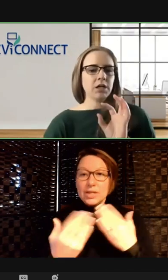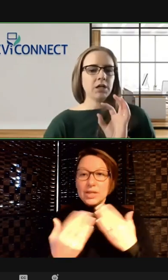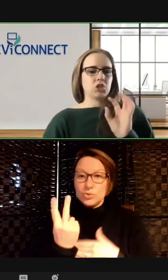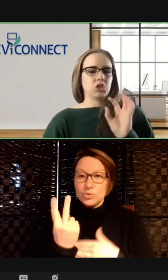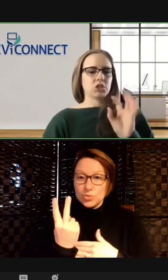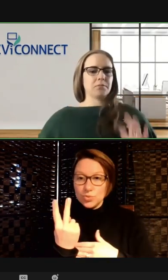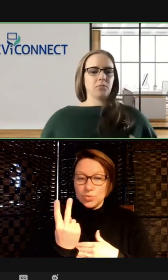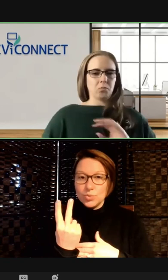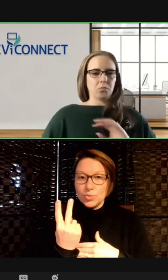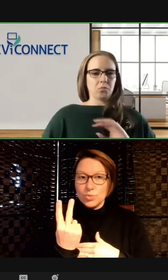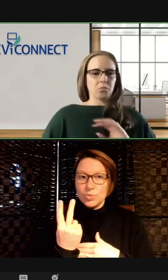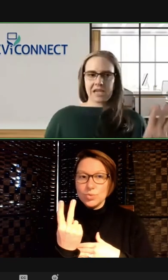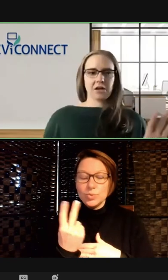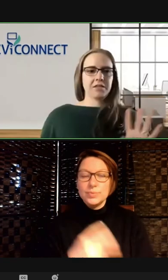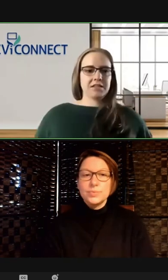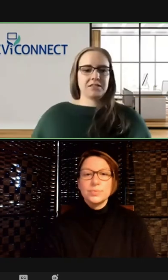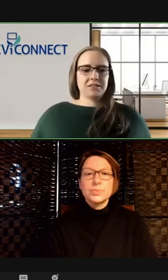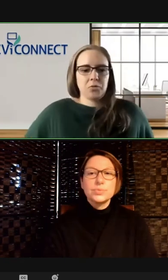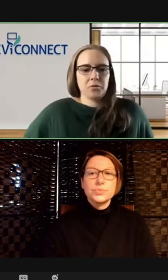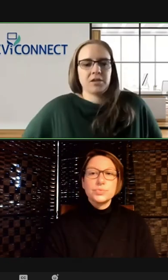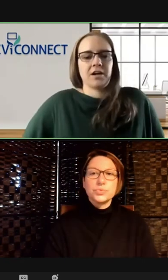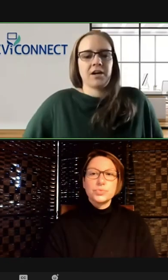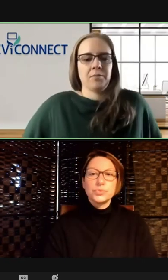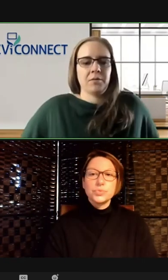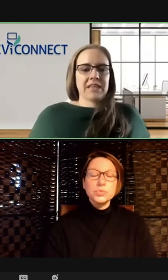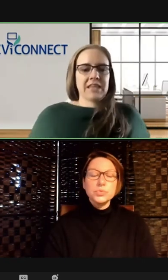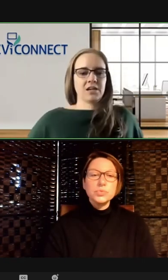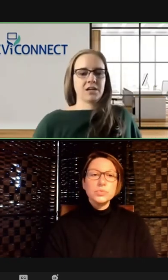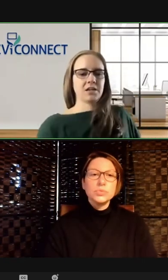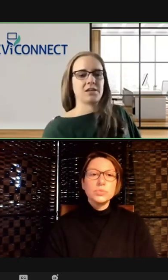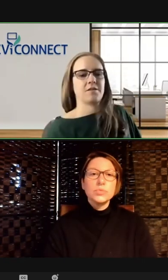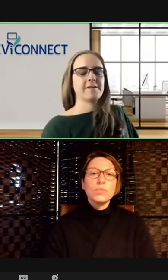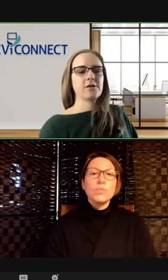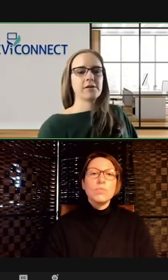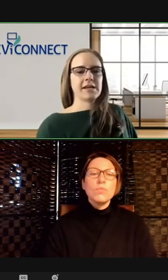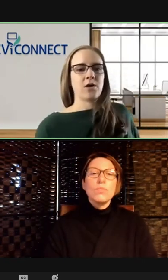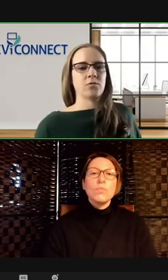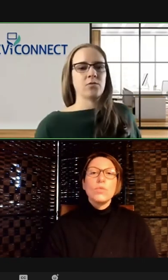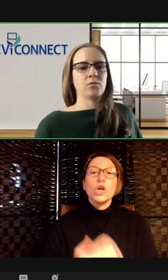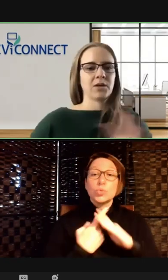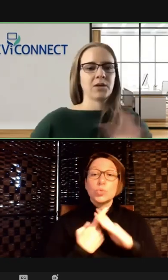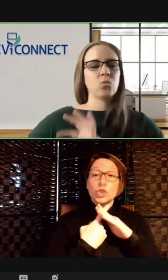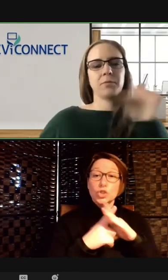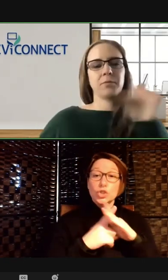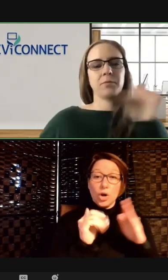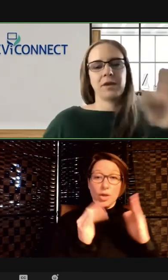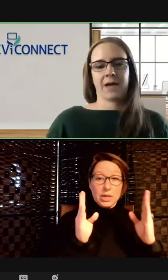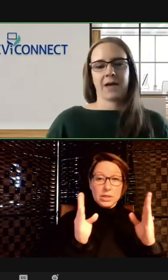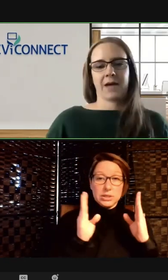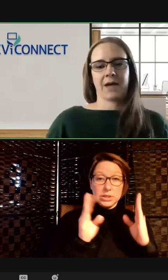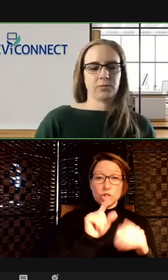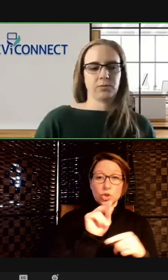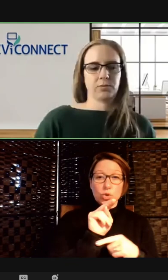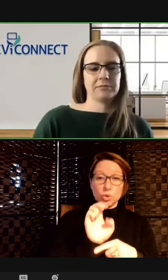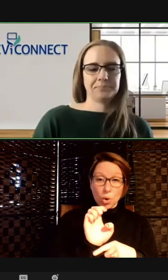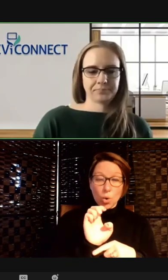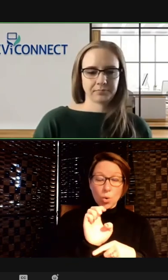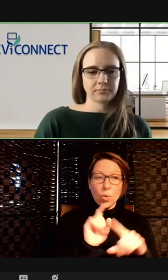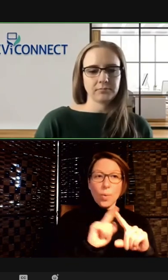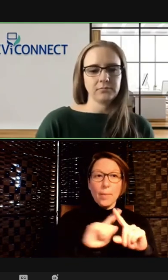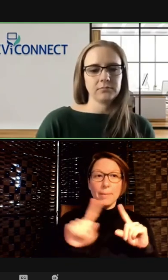start just here in this zone, but then figuring out like what would happen next,